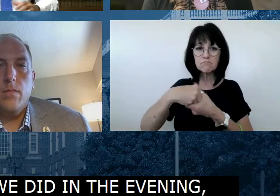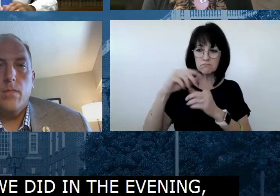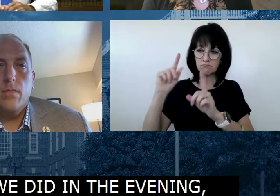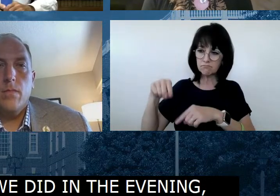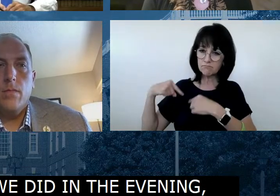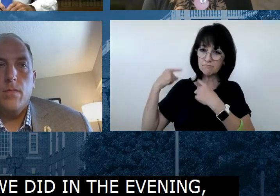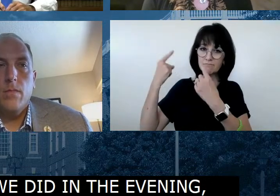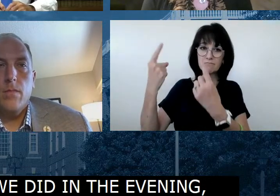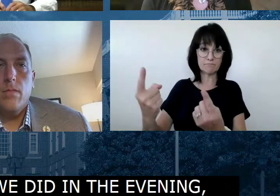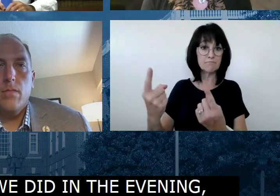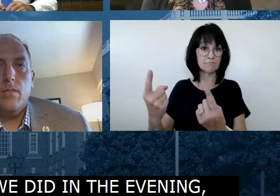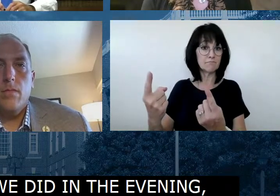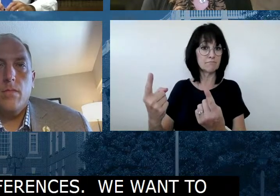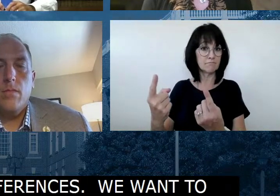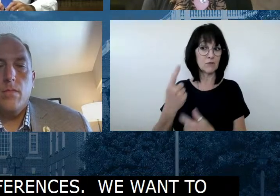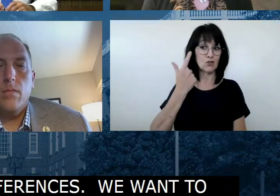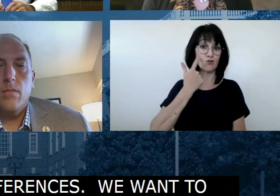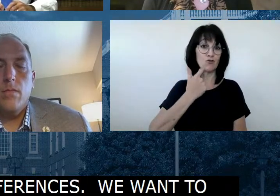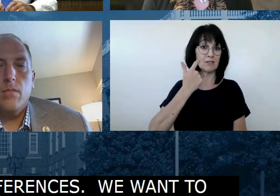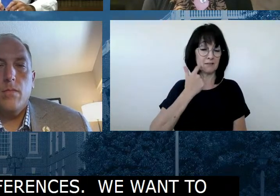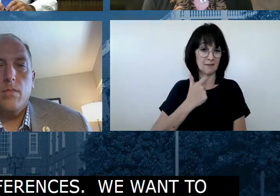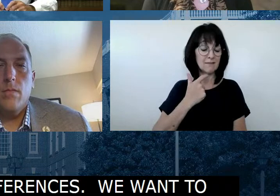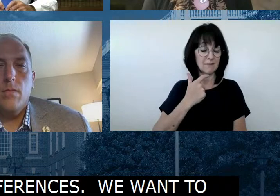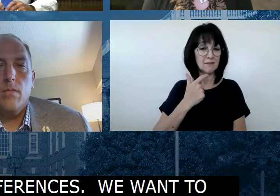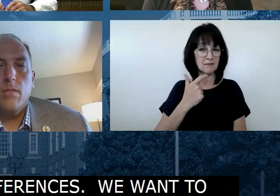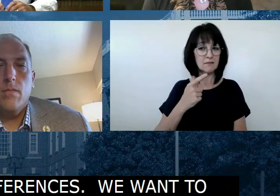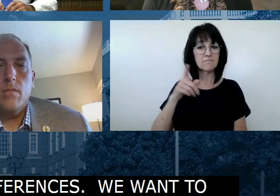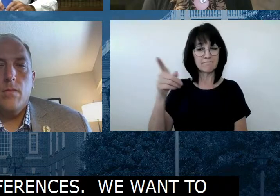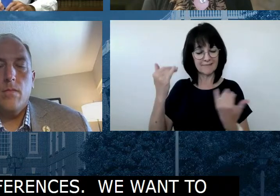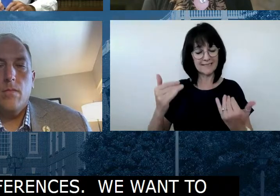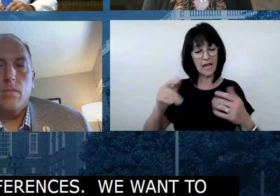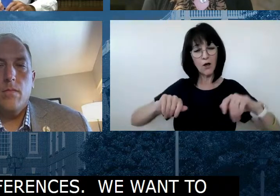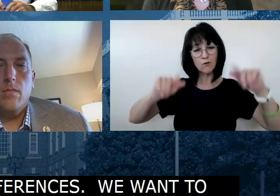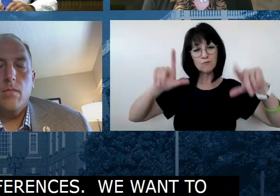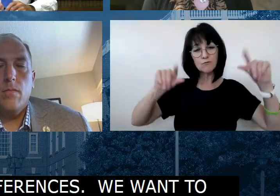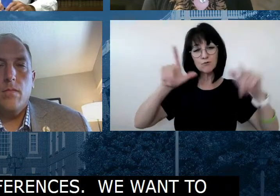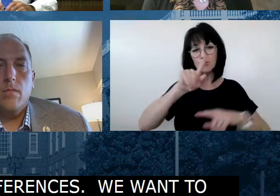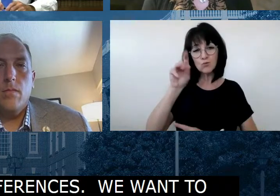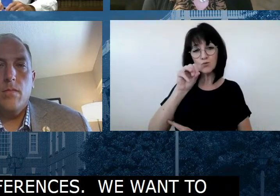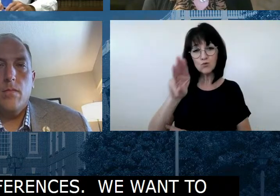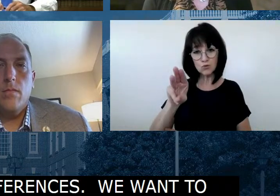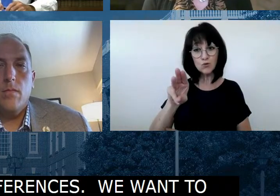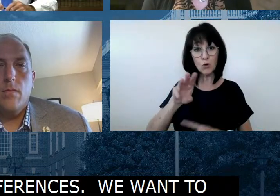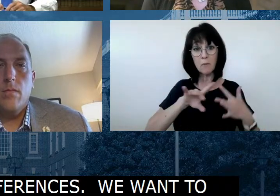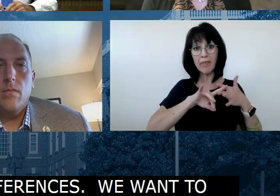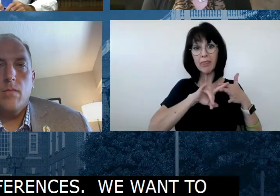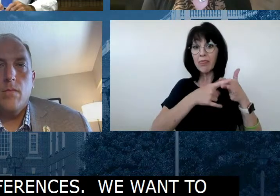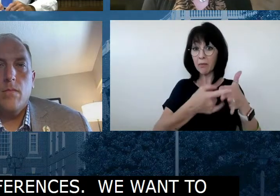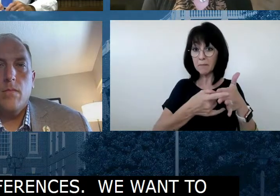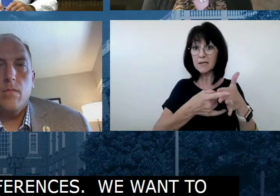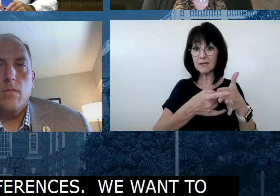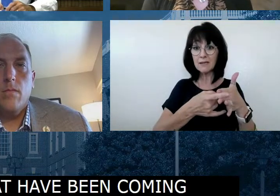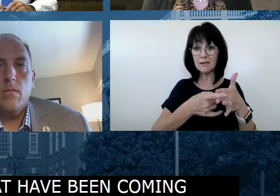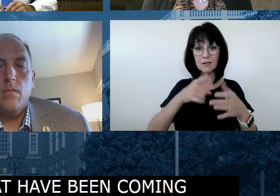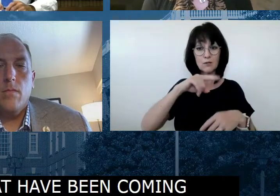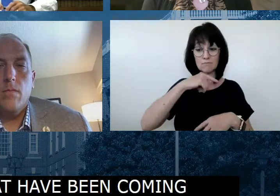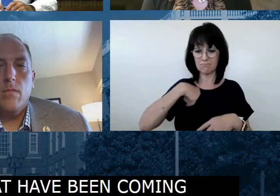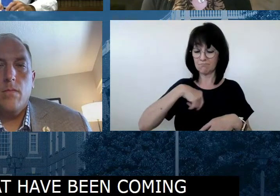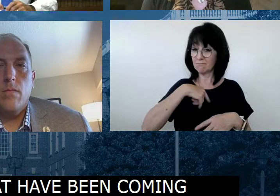most recently, signing in on the Zoom presentations that we've had. At the beginning, of course, we start